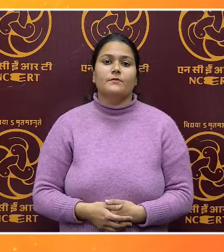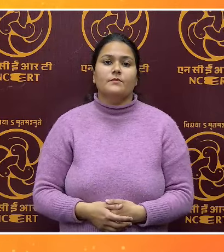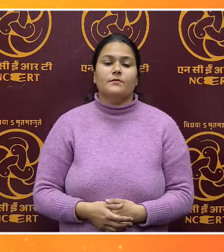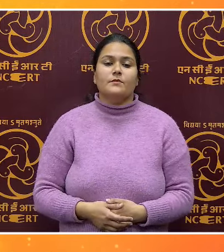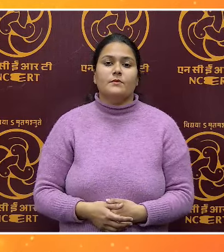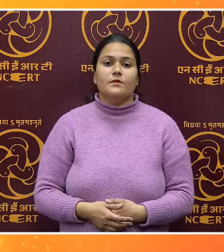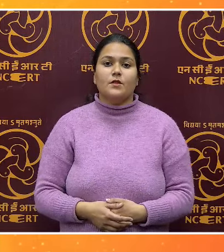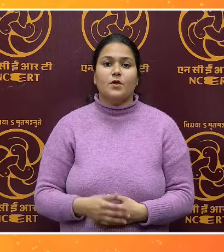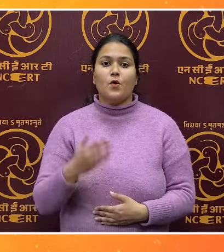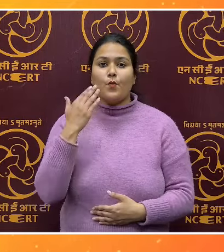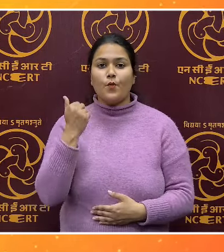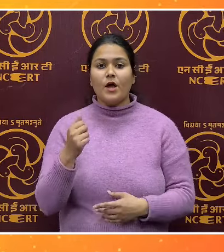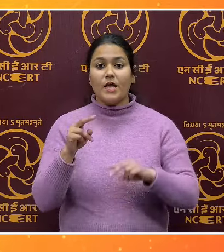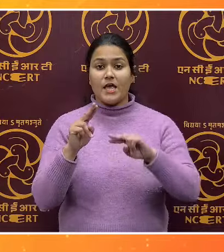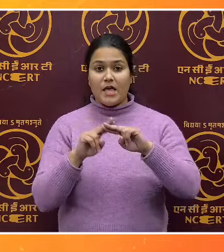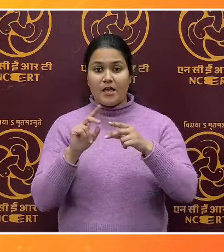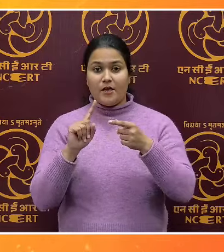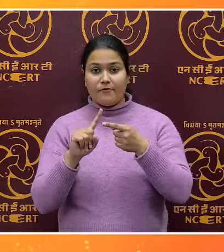because